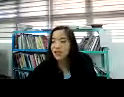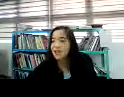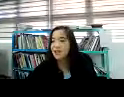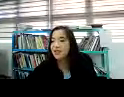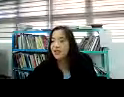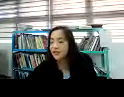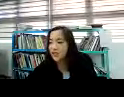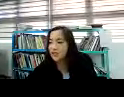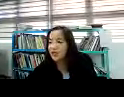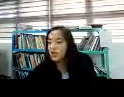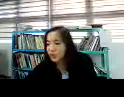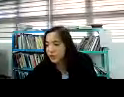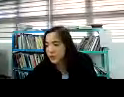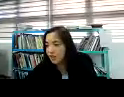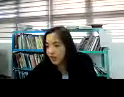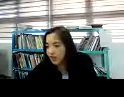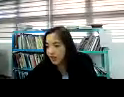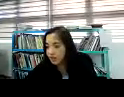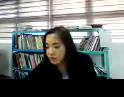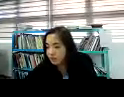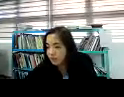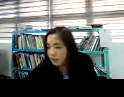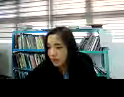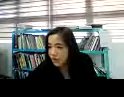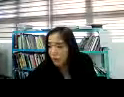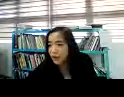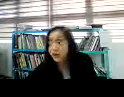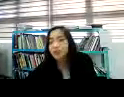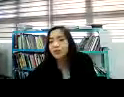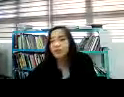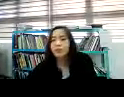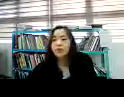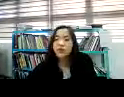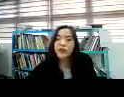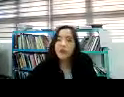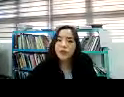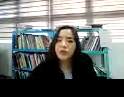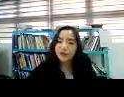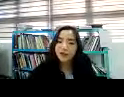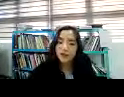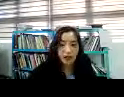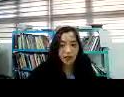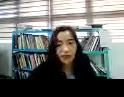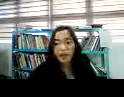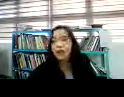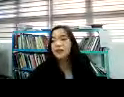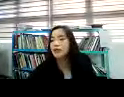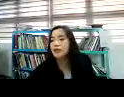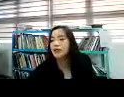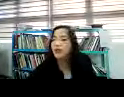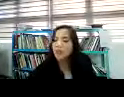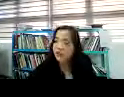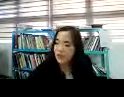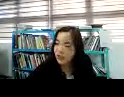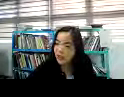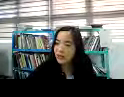vertical files. So for example, dito naman po kung meron tayong specific title in mind, we can